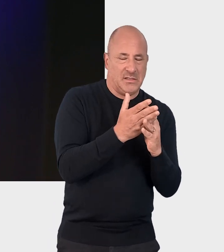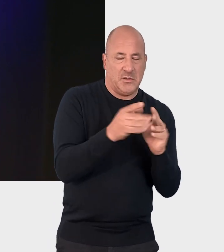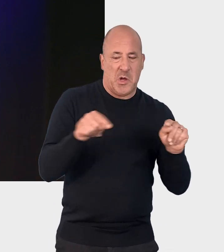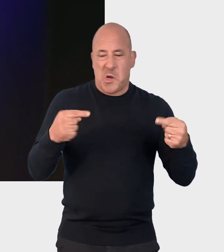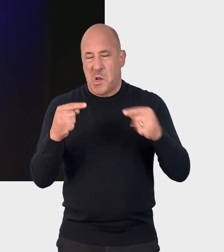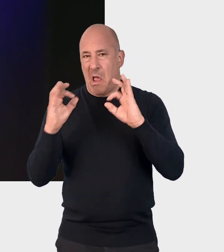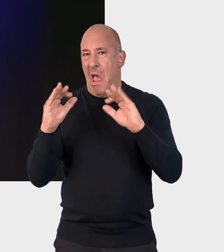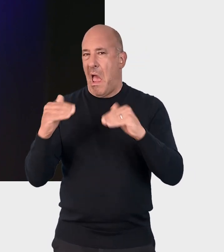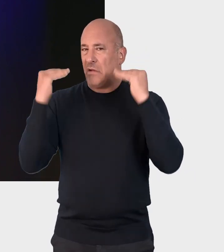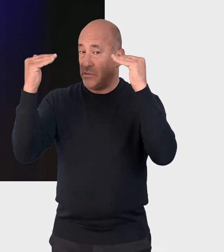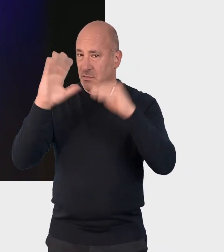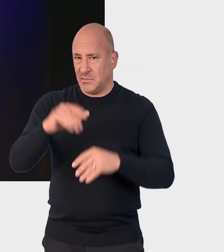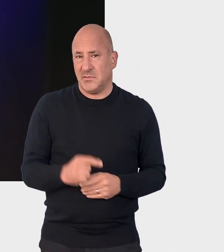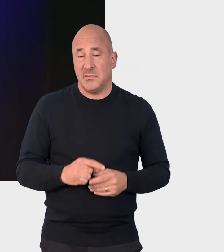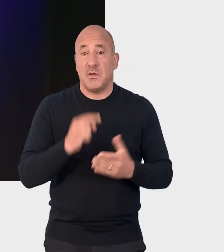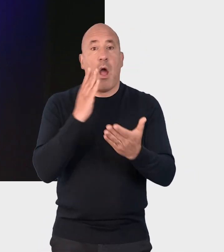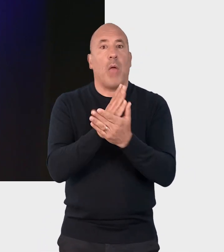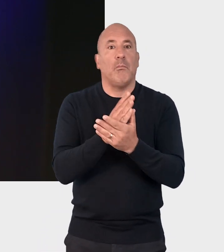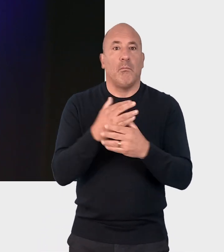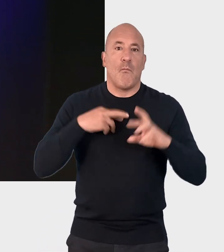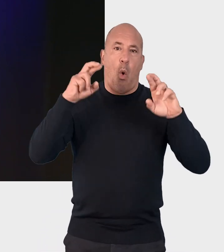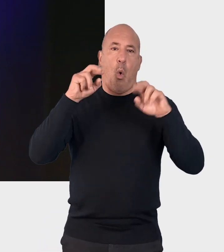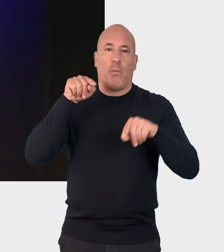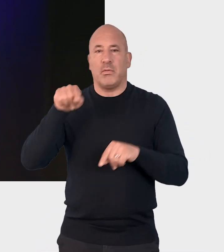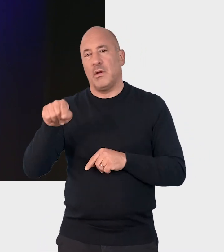not access versus excellence.